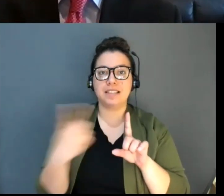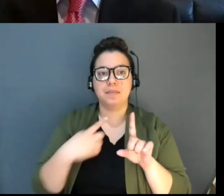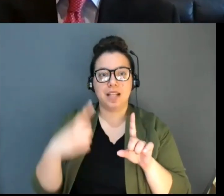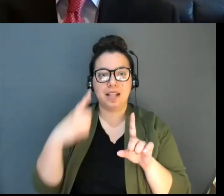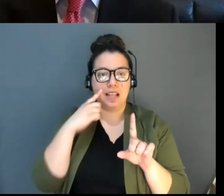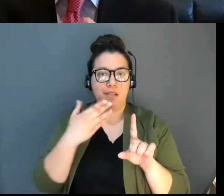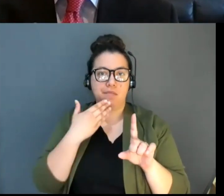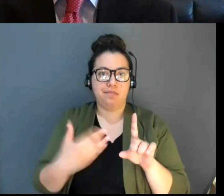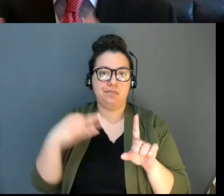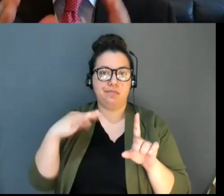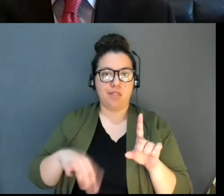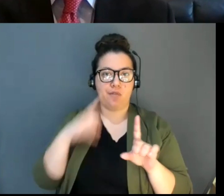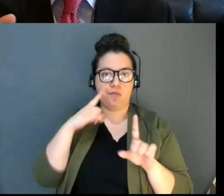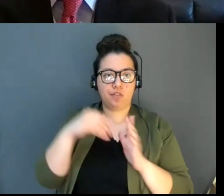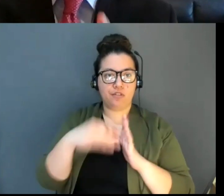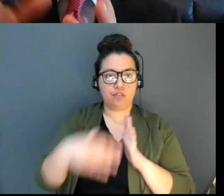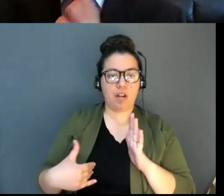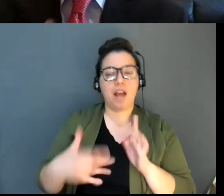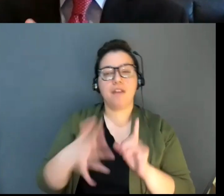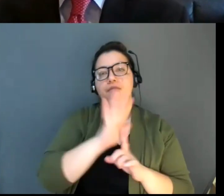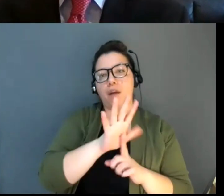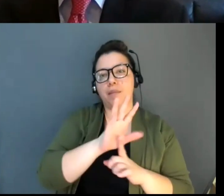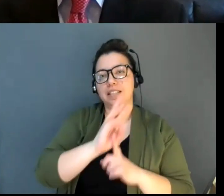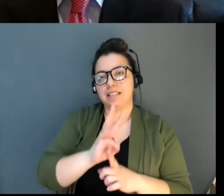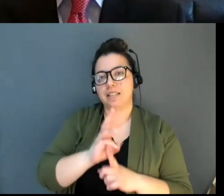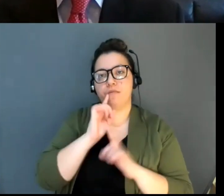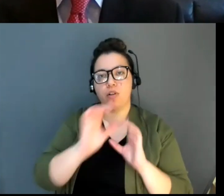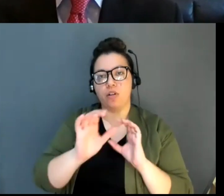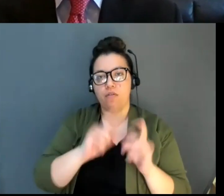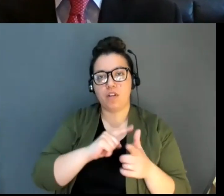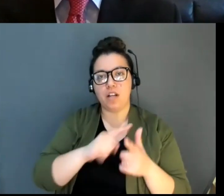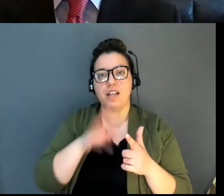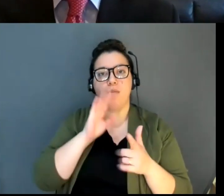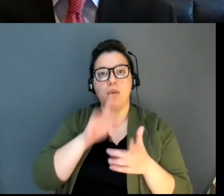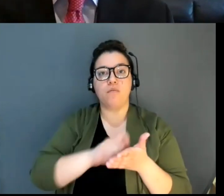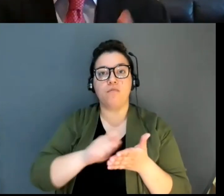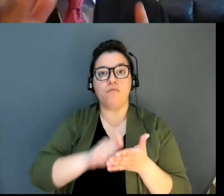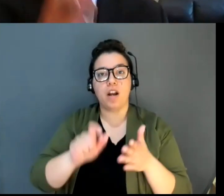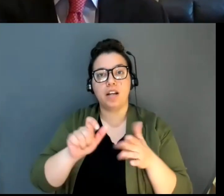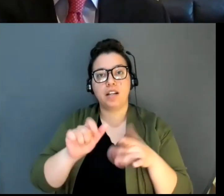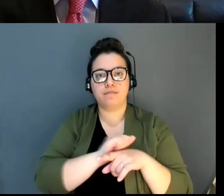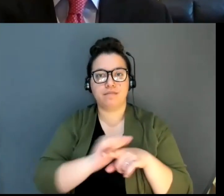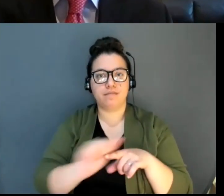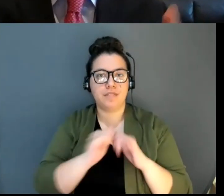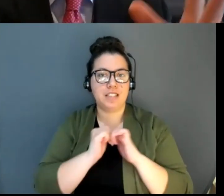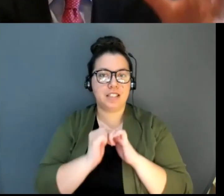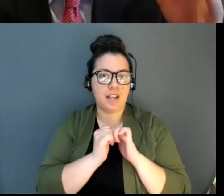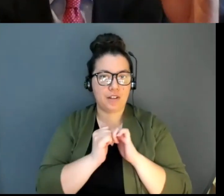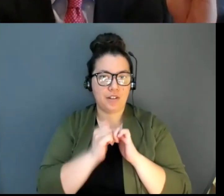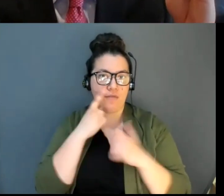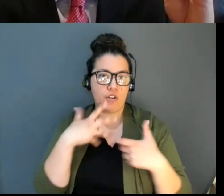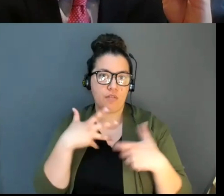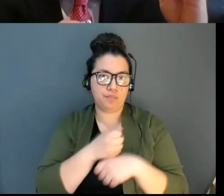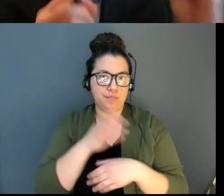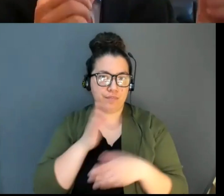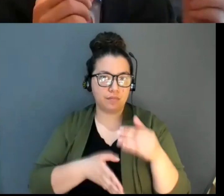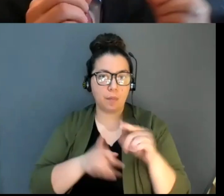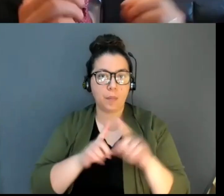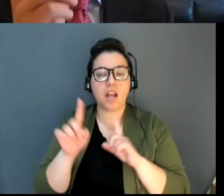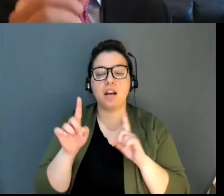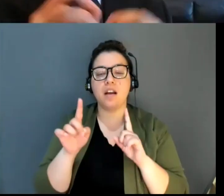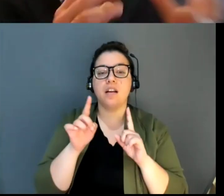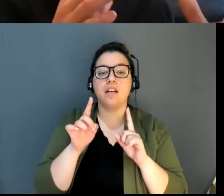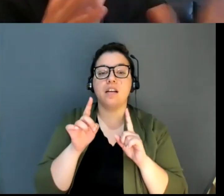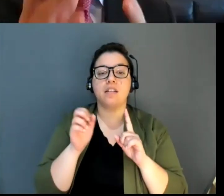we'll have about 5-6 more minutes of this conversation. Then we're going to do a little writing exercise together as we wrap up. So can